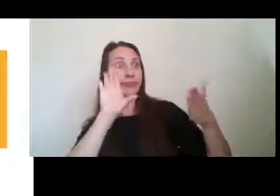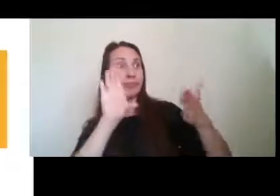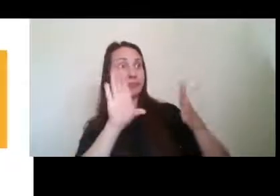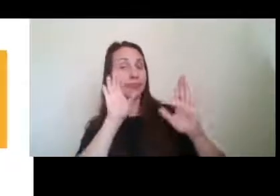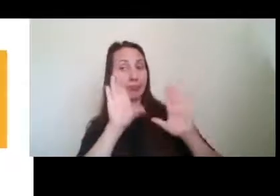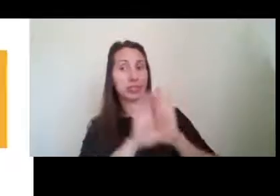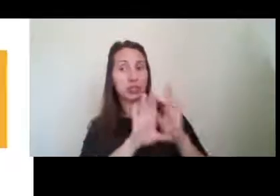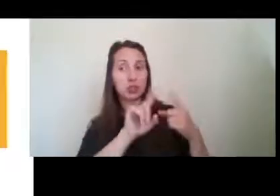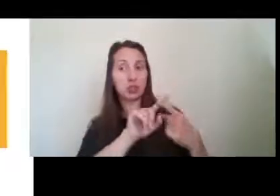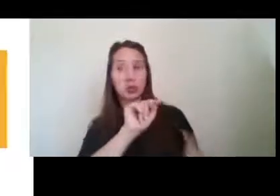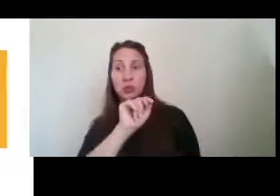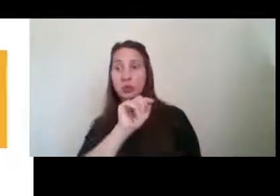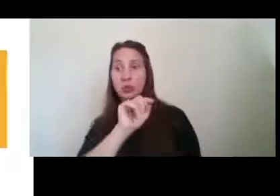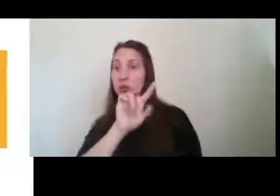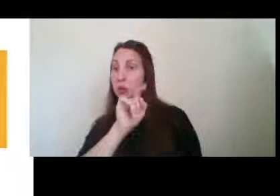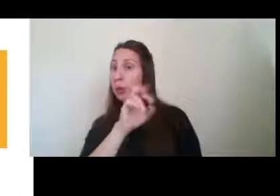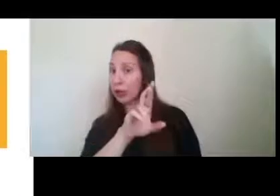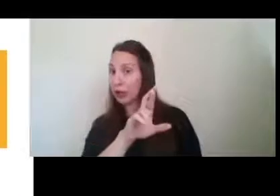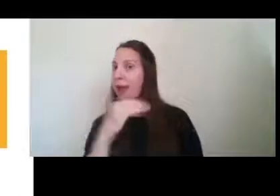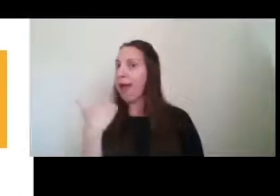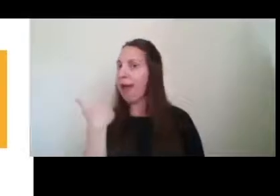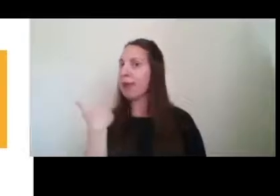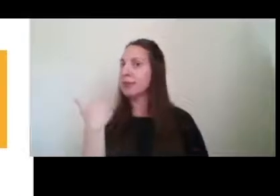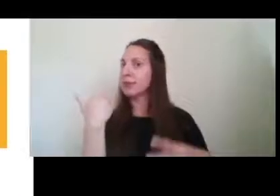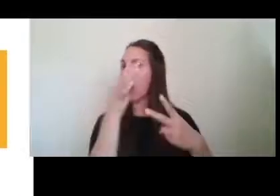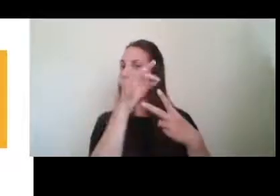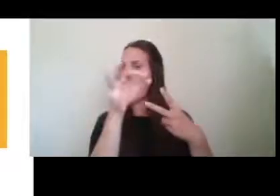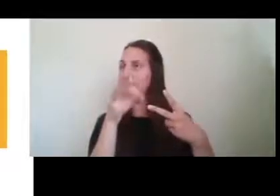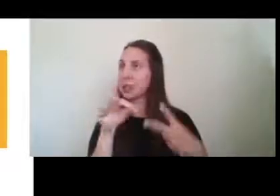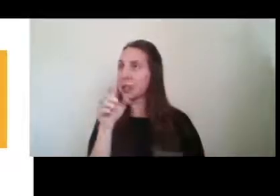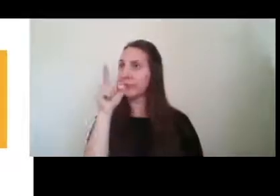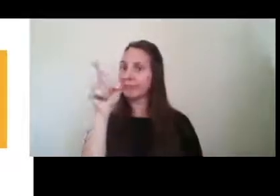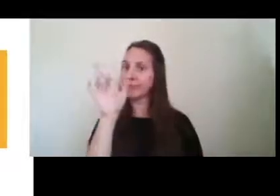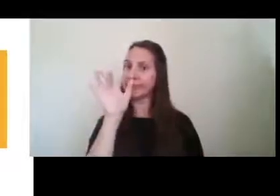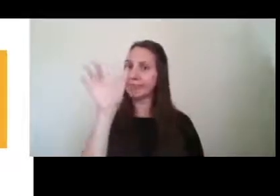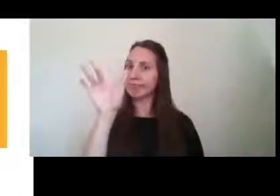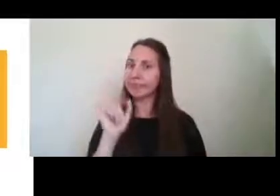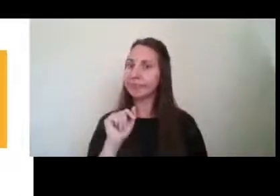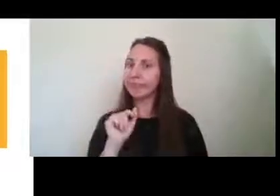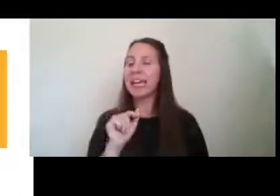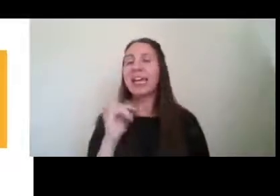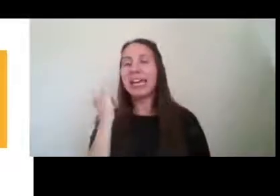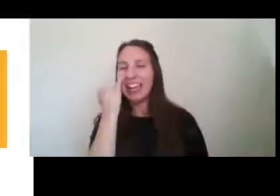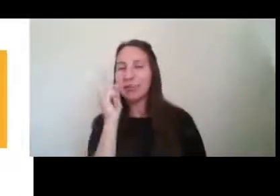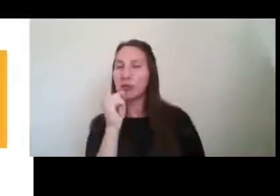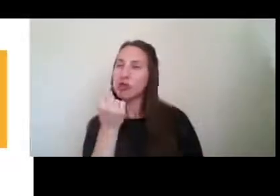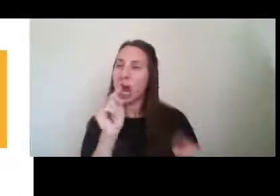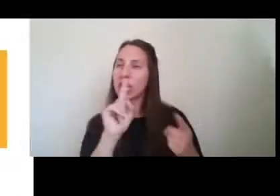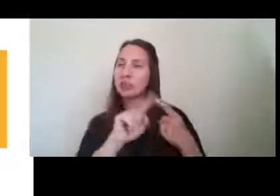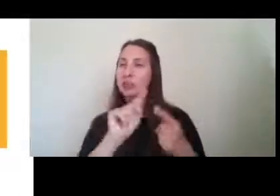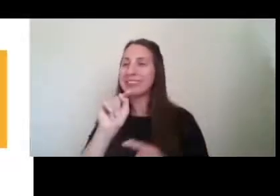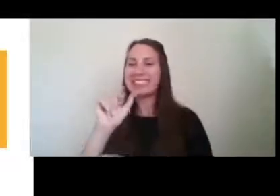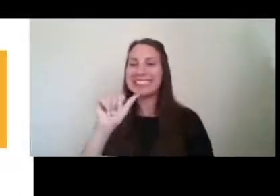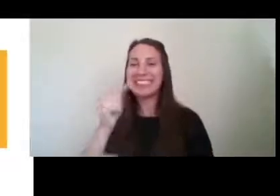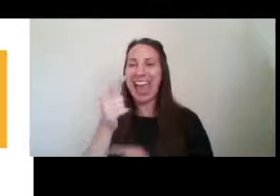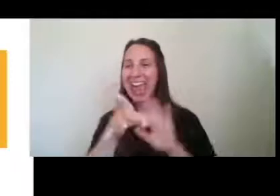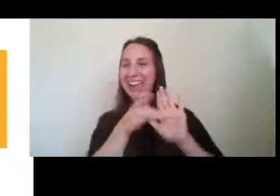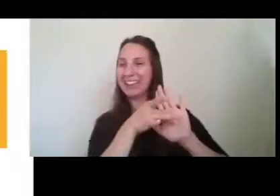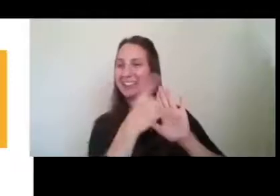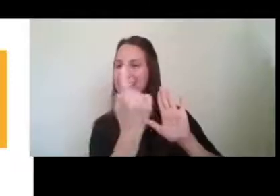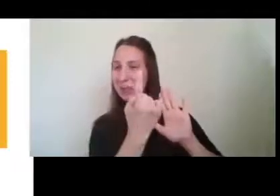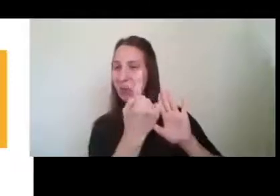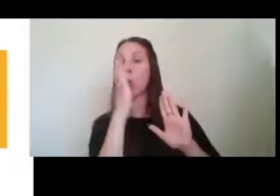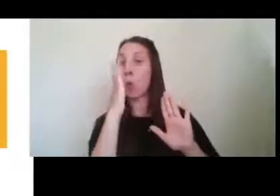it, and then there's an option there actually where you usually go tag someone. There will be a little section there that says alt